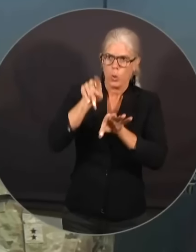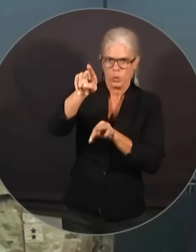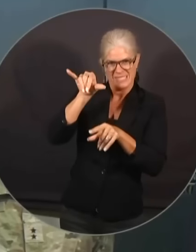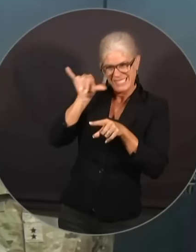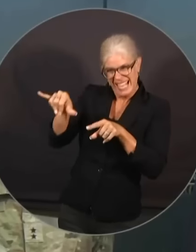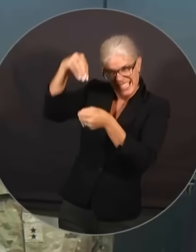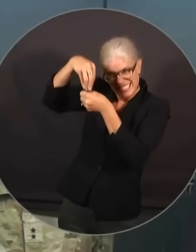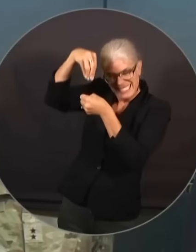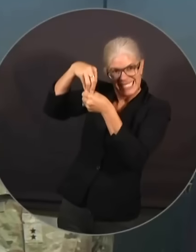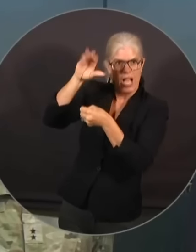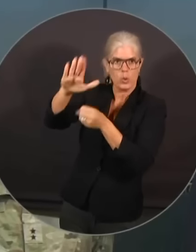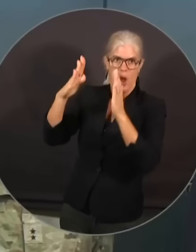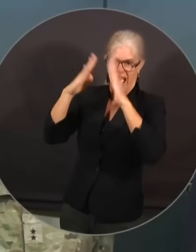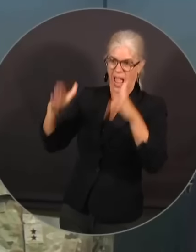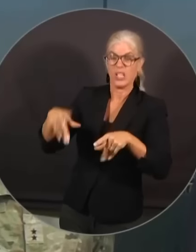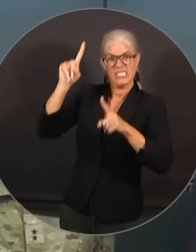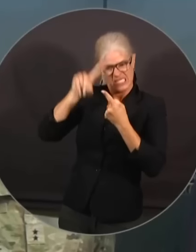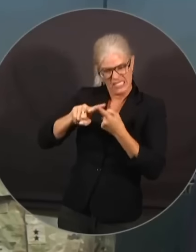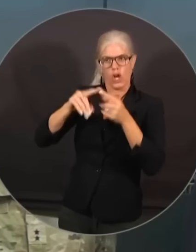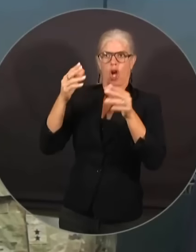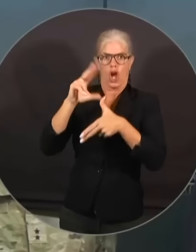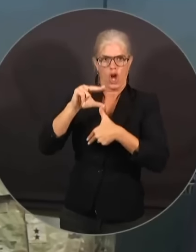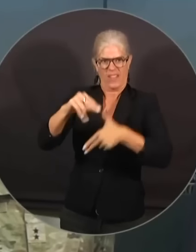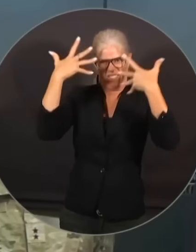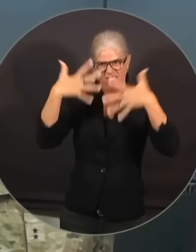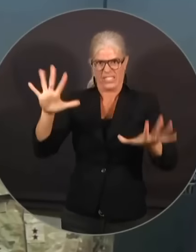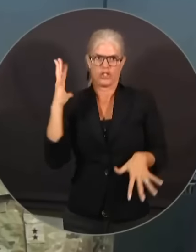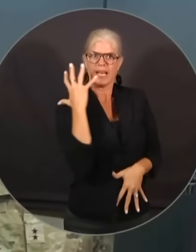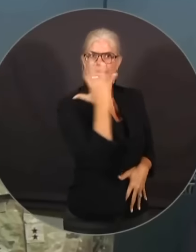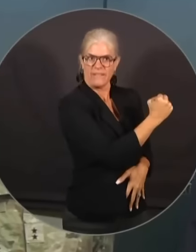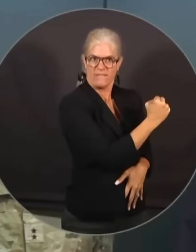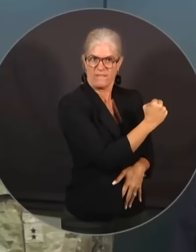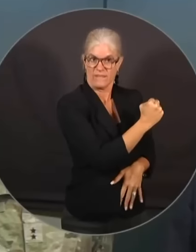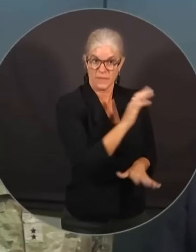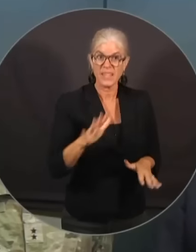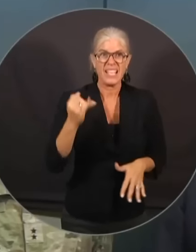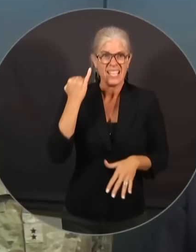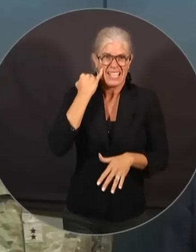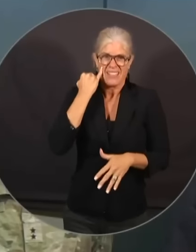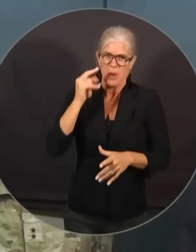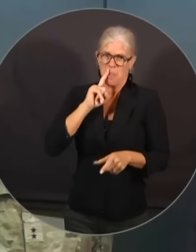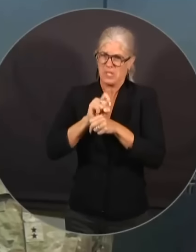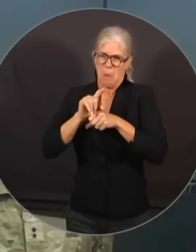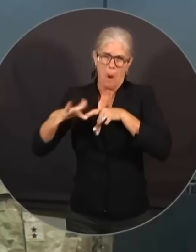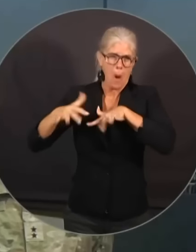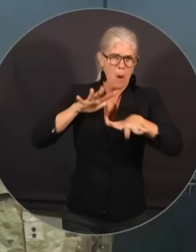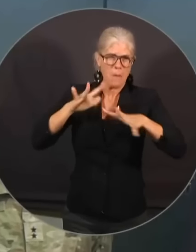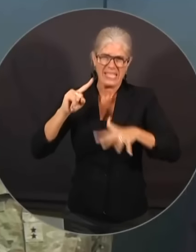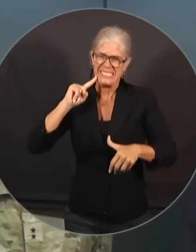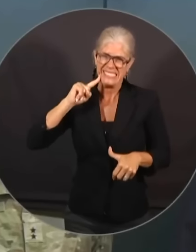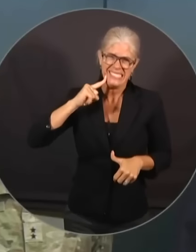about literally like a light switch. If you've got really, really severe weather and all of a sudden it is completely like nothing ever